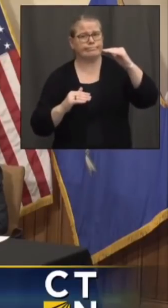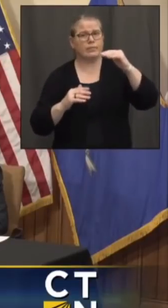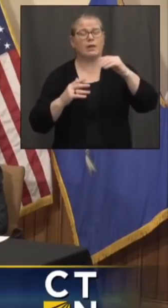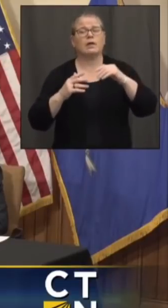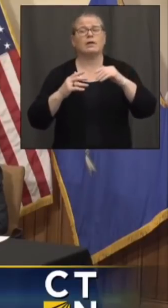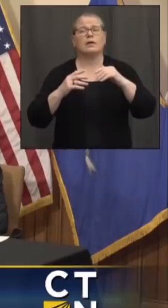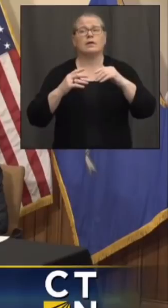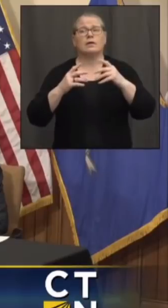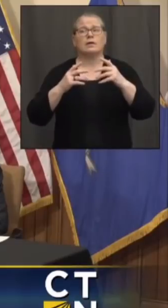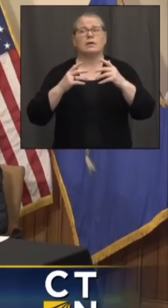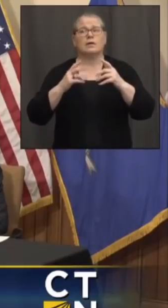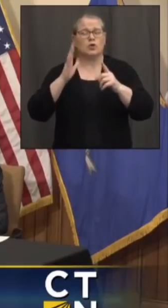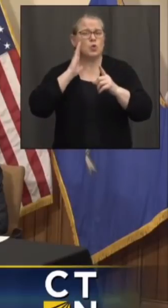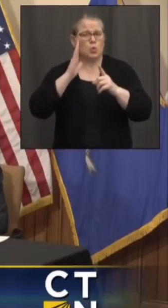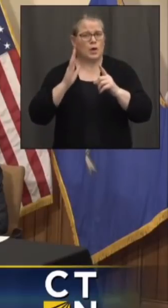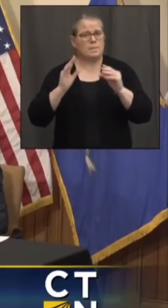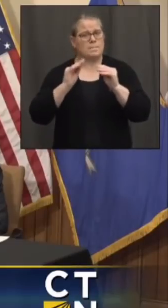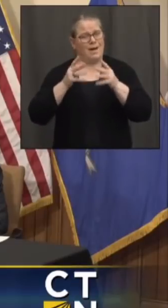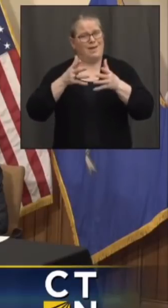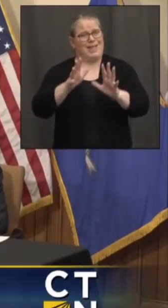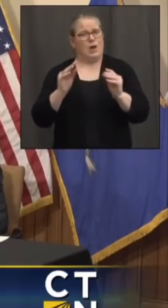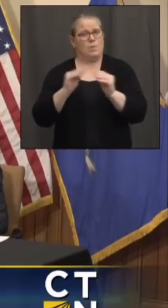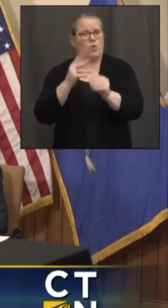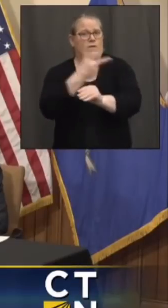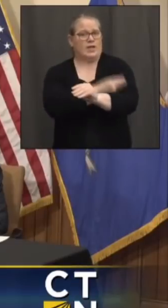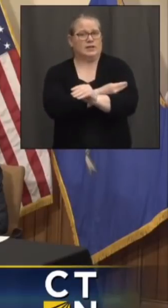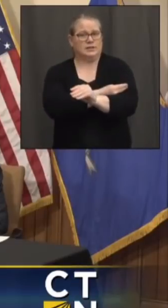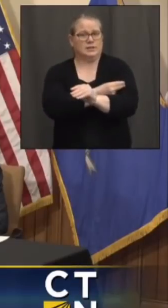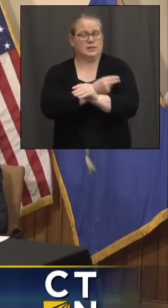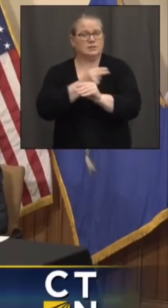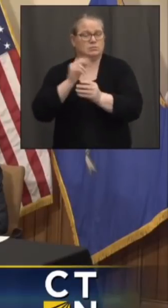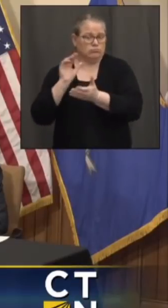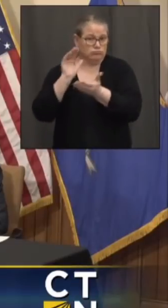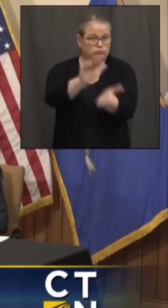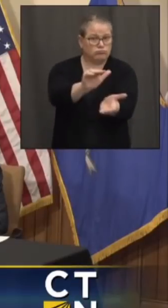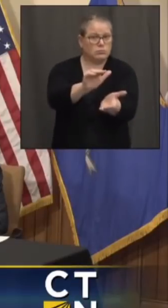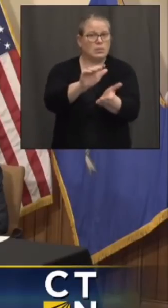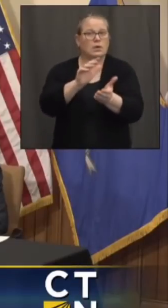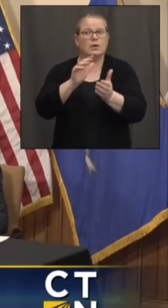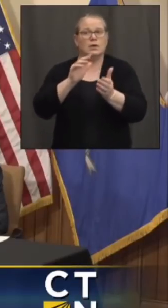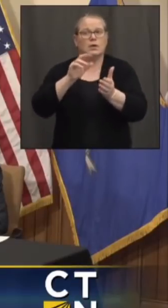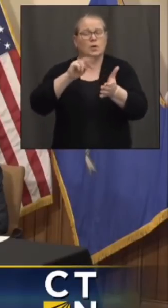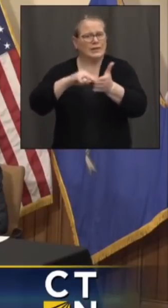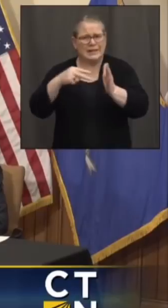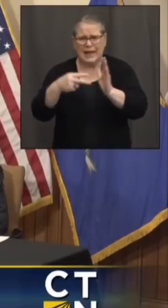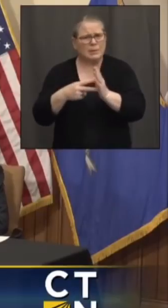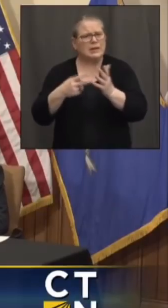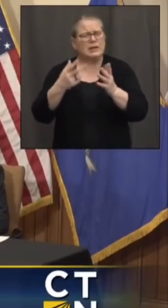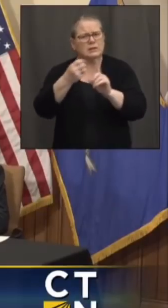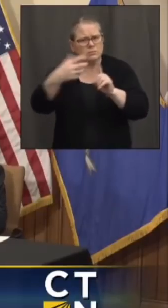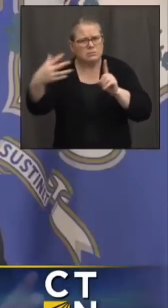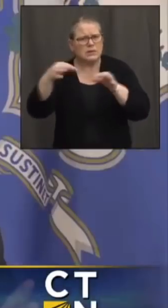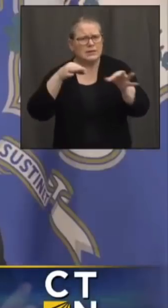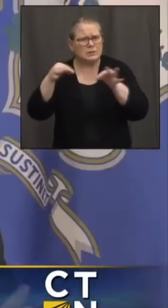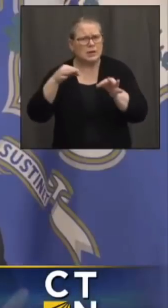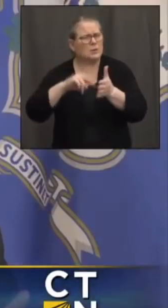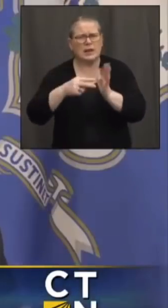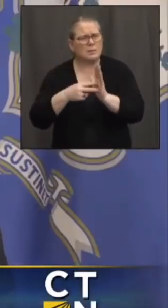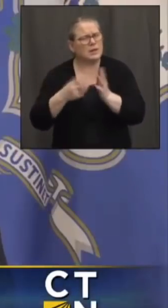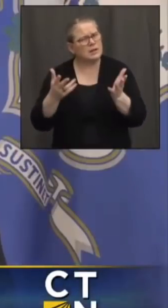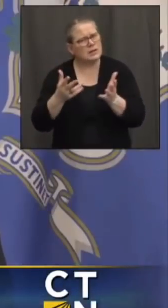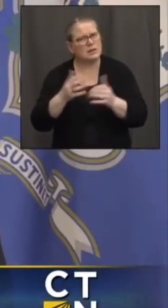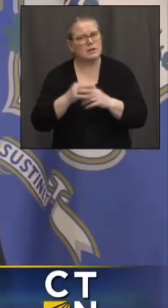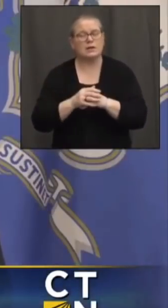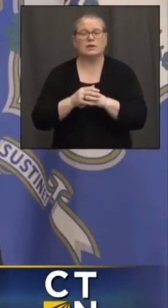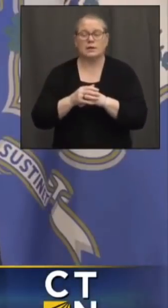index. Could you elaborate a little bit more on what does that mean? Doses or what? Yeah, What that means